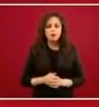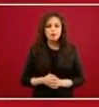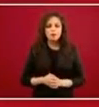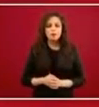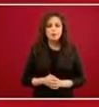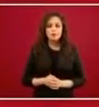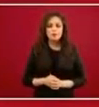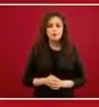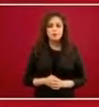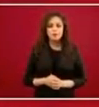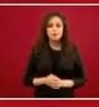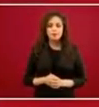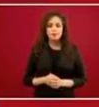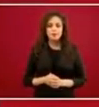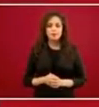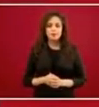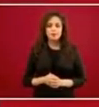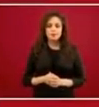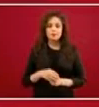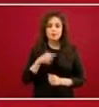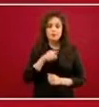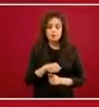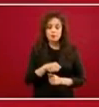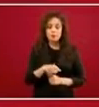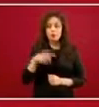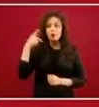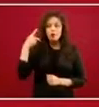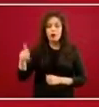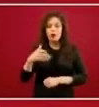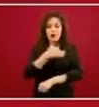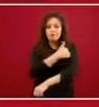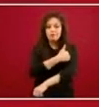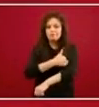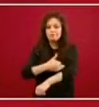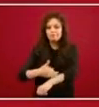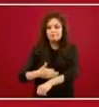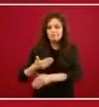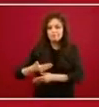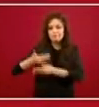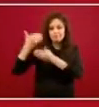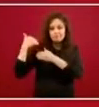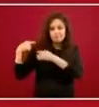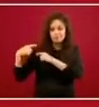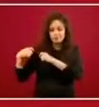a useful measure to identify this possible risk is the